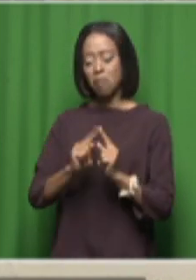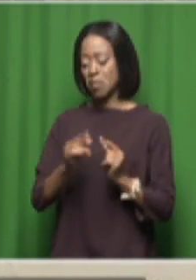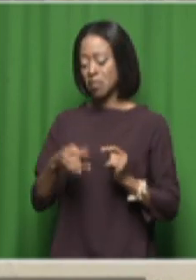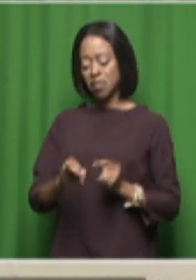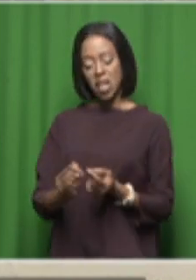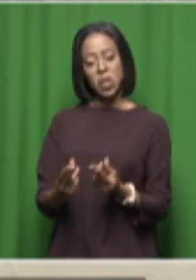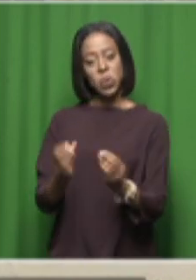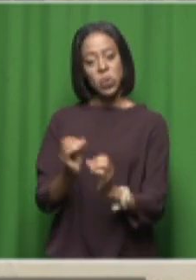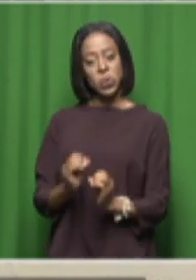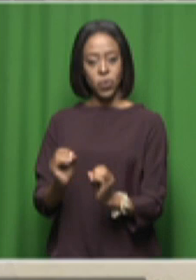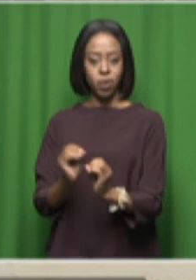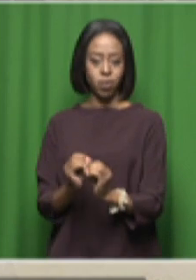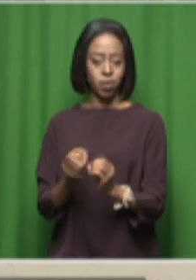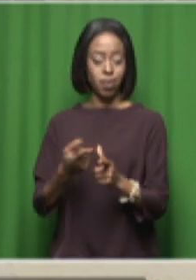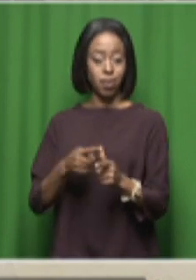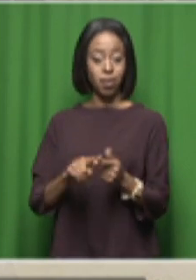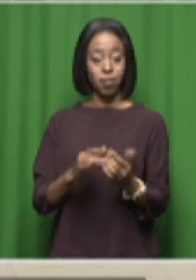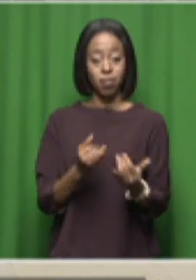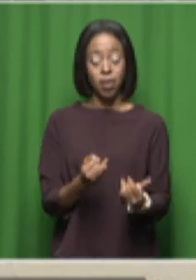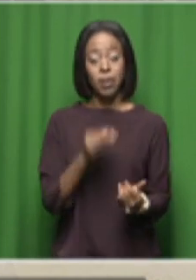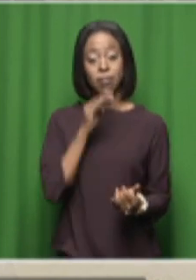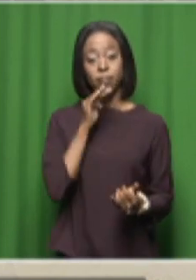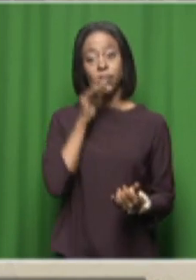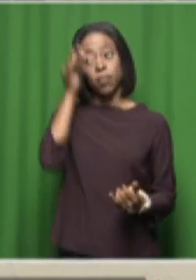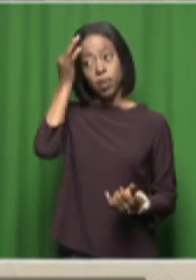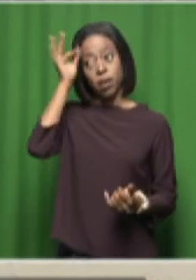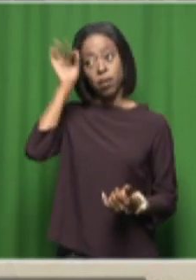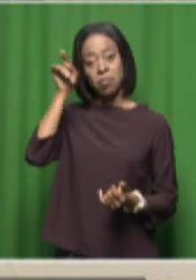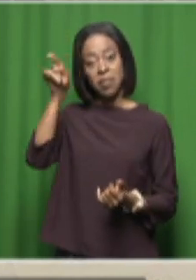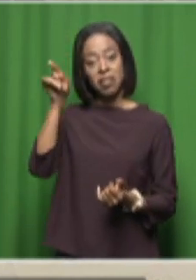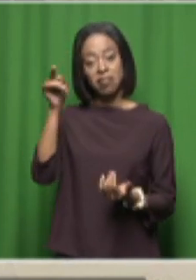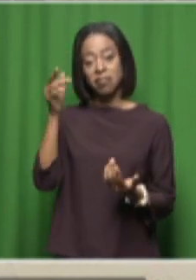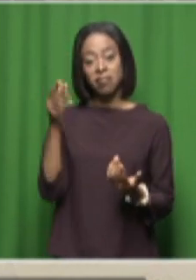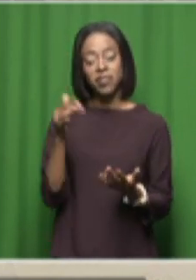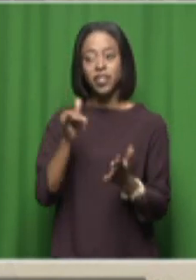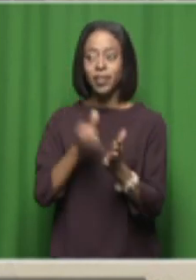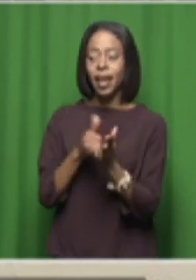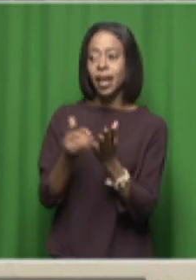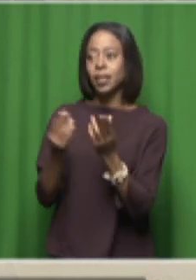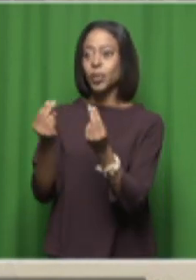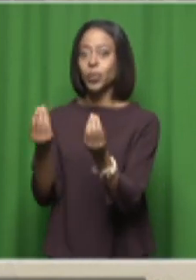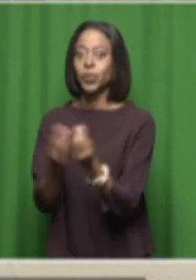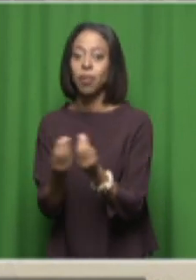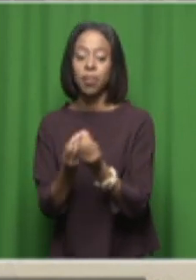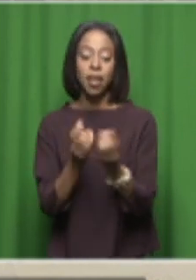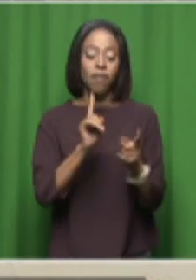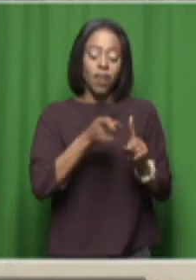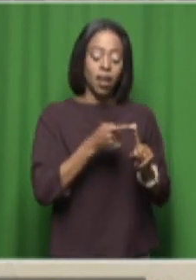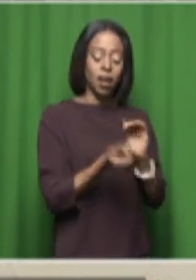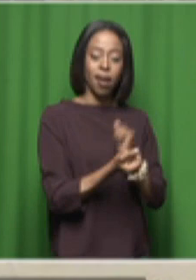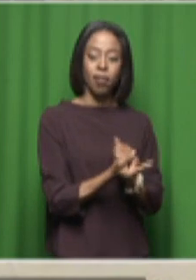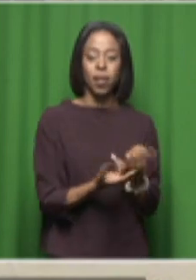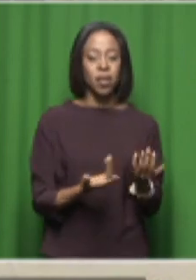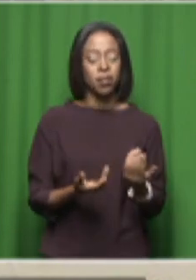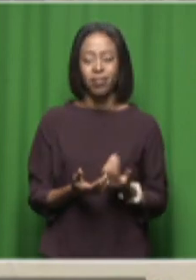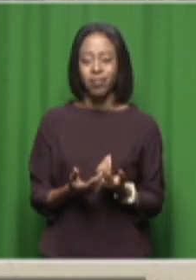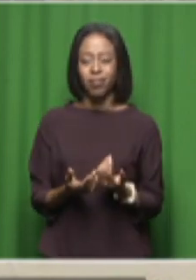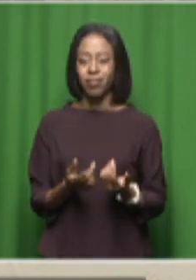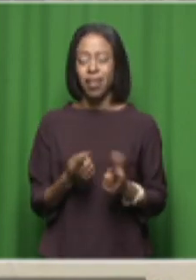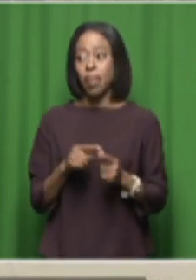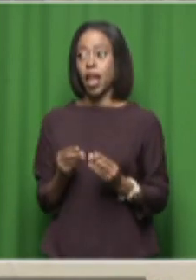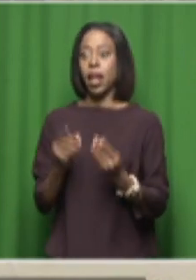hasn't been. And it seems that government moves to action when a child loses one's life